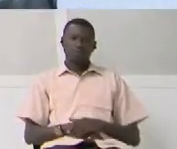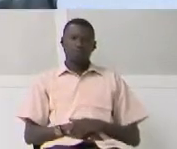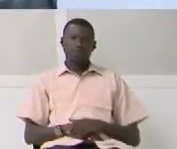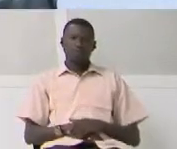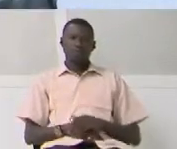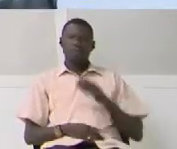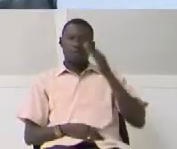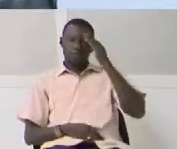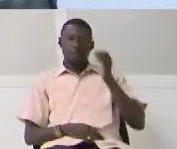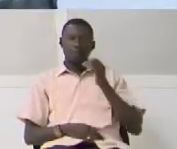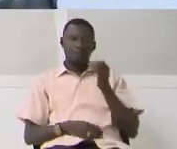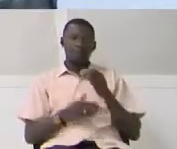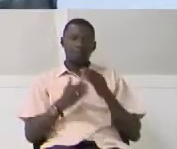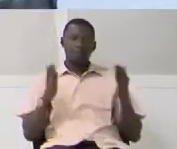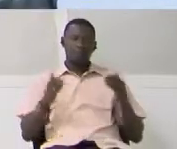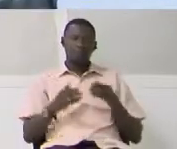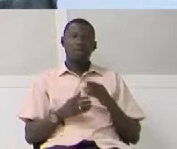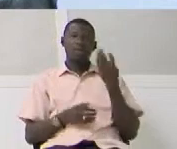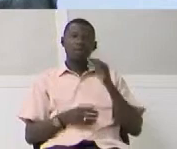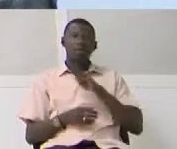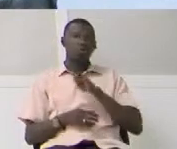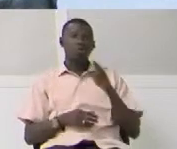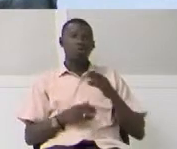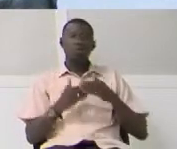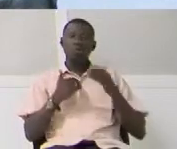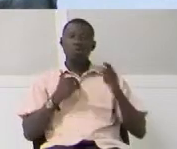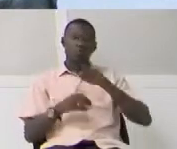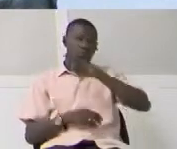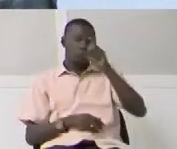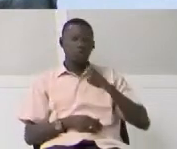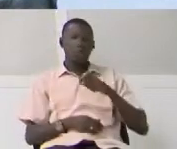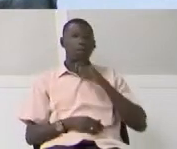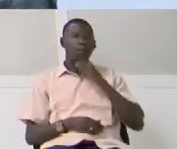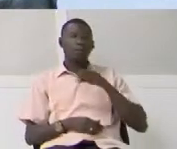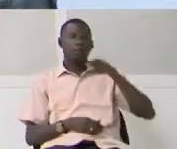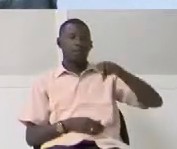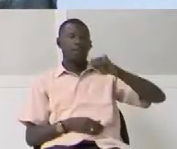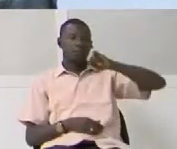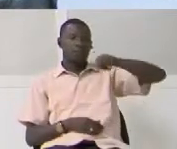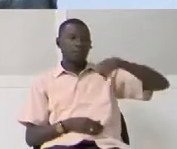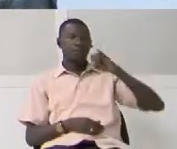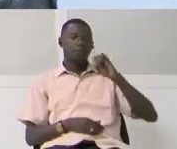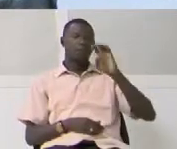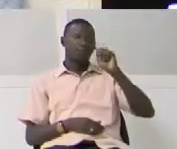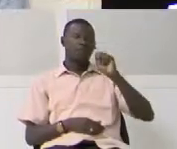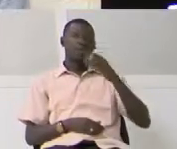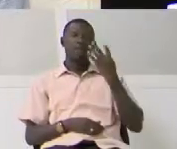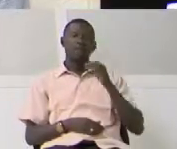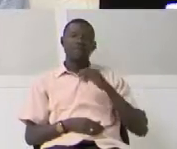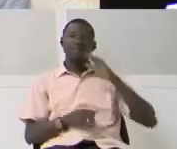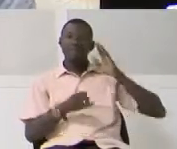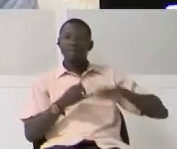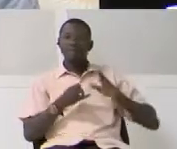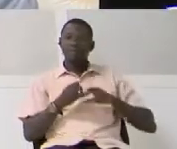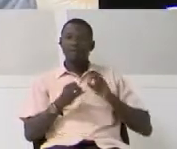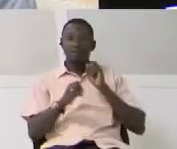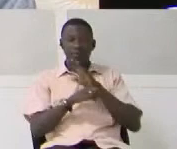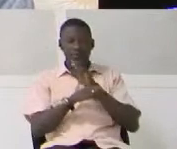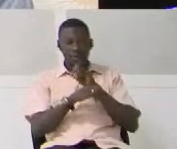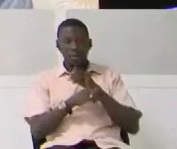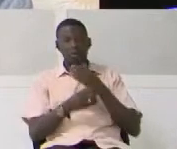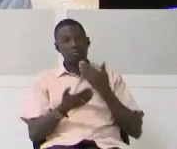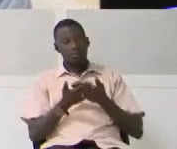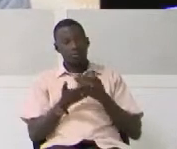Oh, thank you very much. There are no further questions. Ms. Njai, if you have any final remarks to make, please proceed to do so